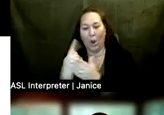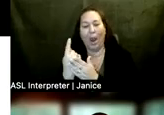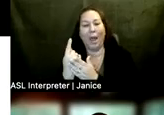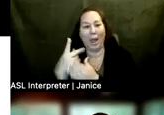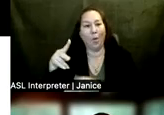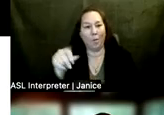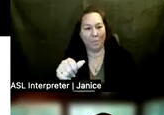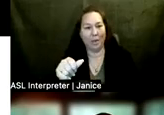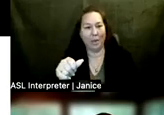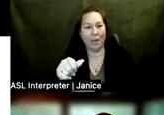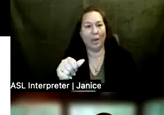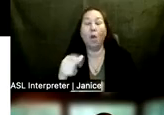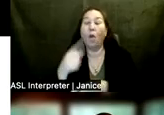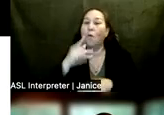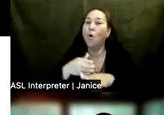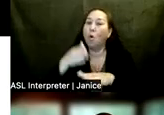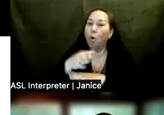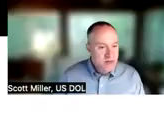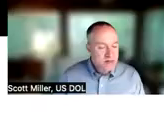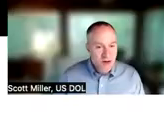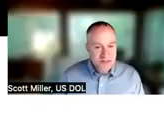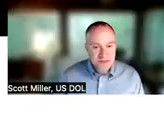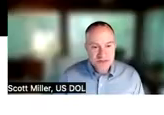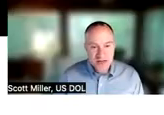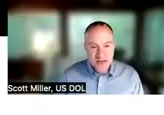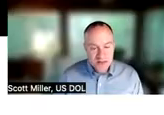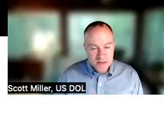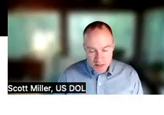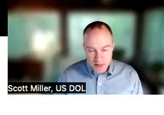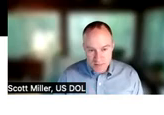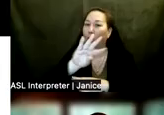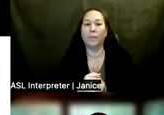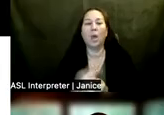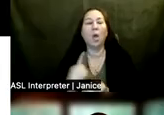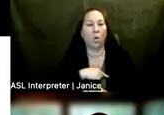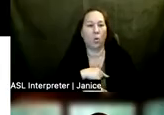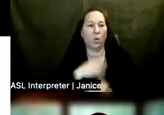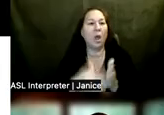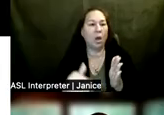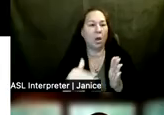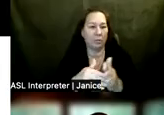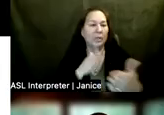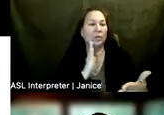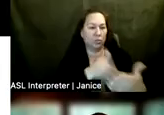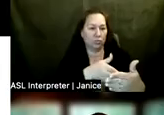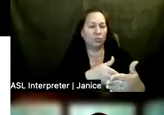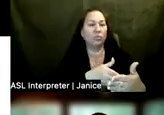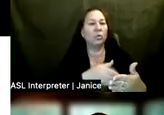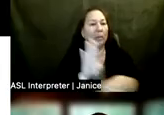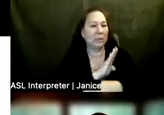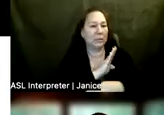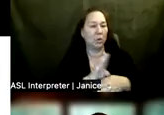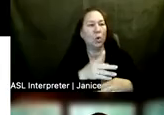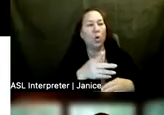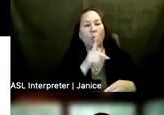40 in a week. We frequently bring lawsuits and get compensation for employees who are denied minimum